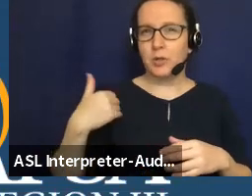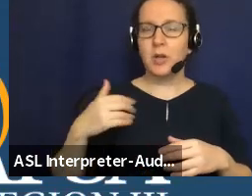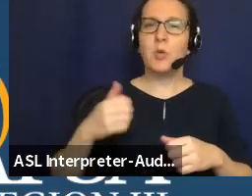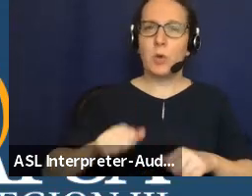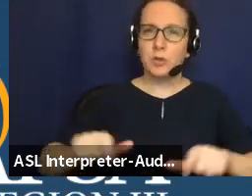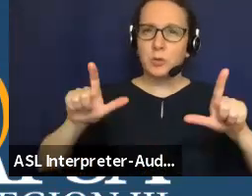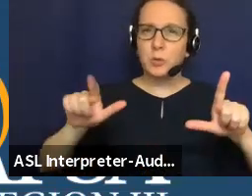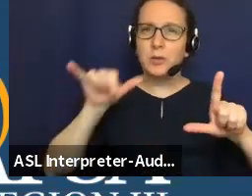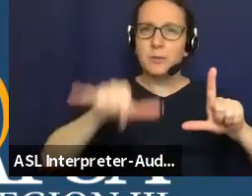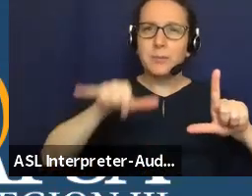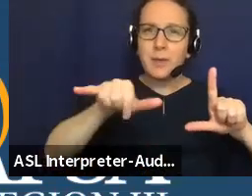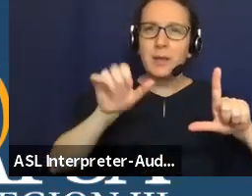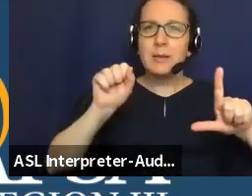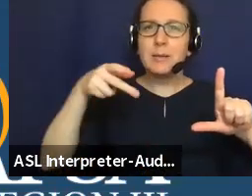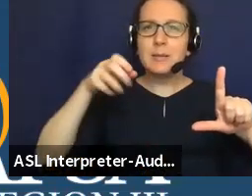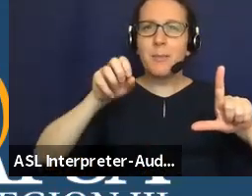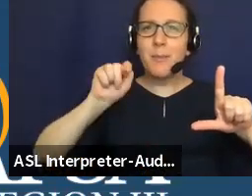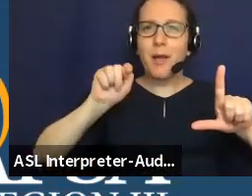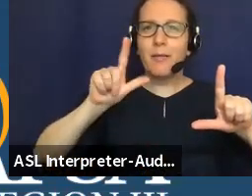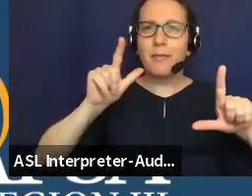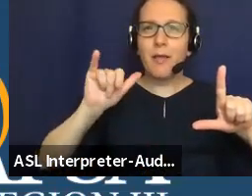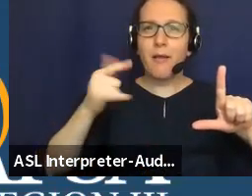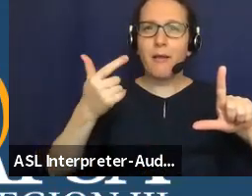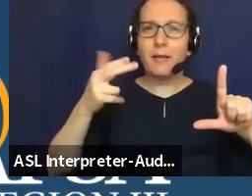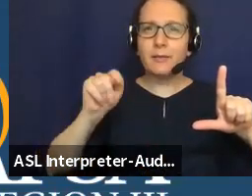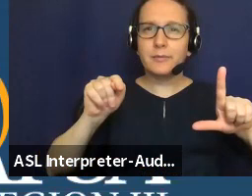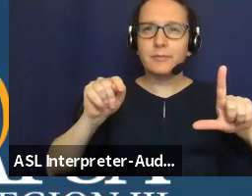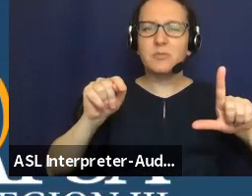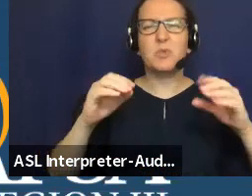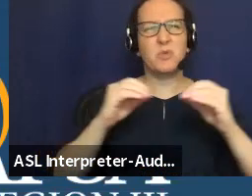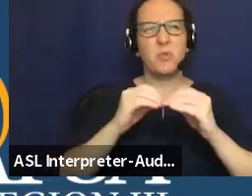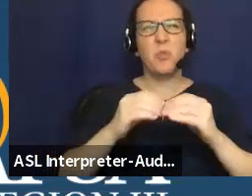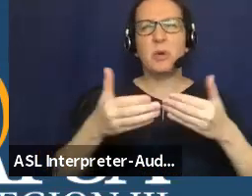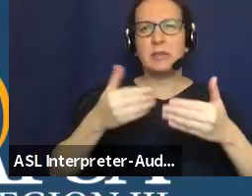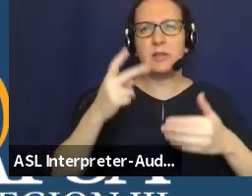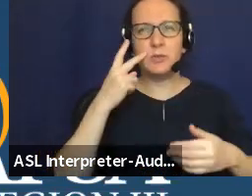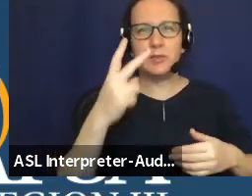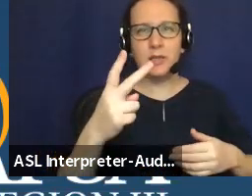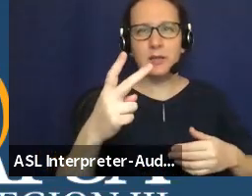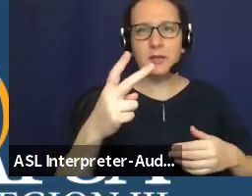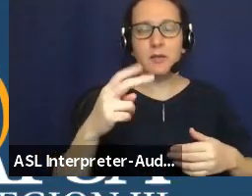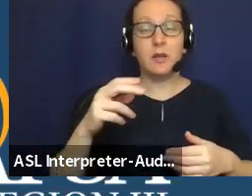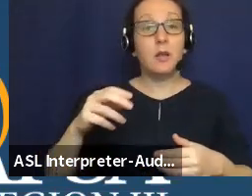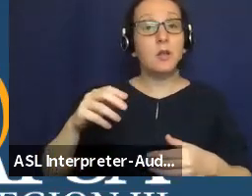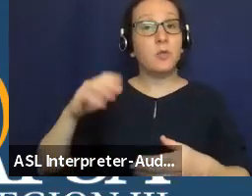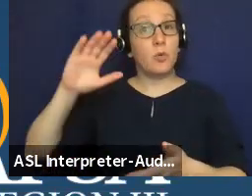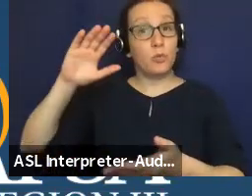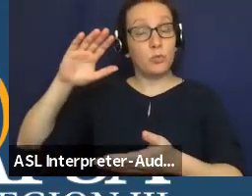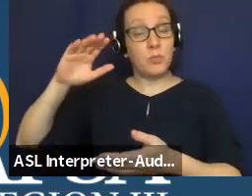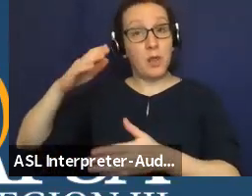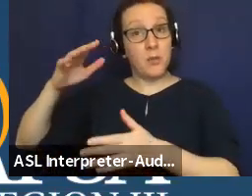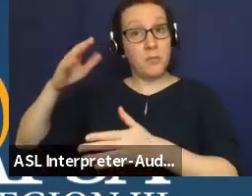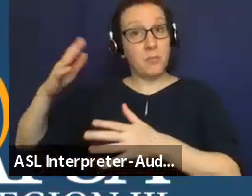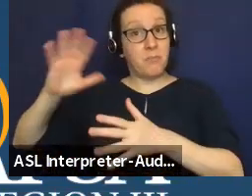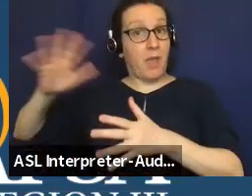them just so that they're a little bit more visible to whoever who needs that service. Reducing background noise as much as possible. One